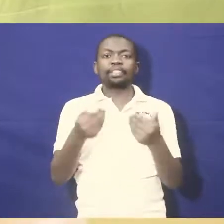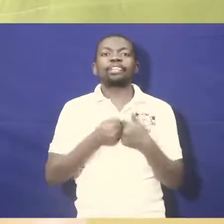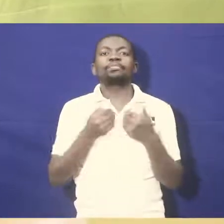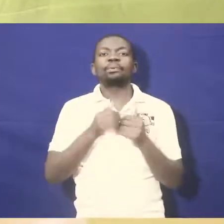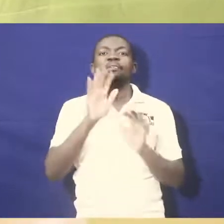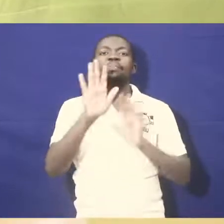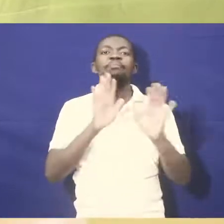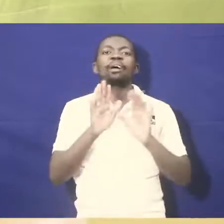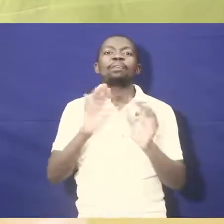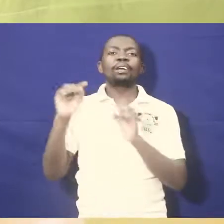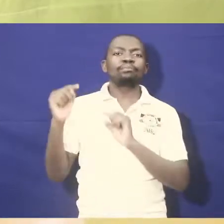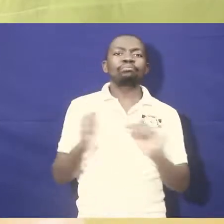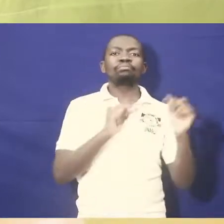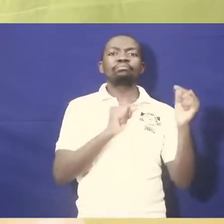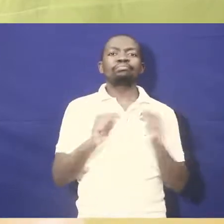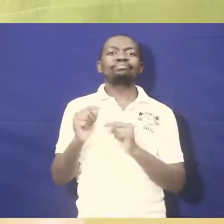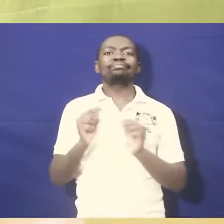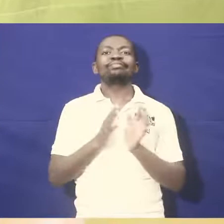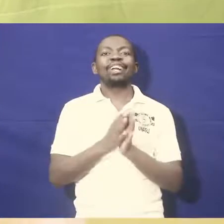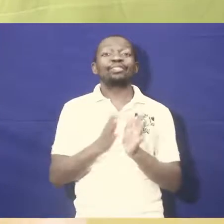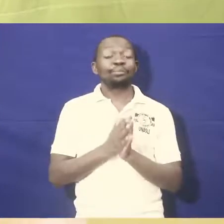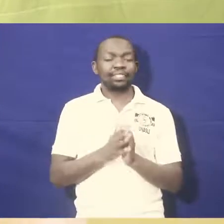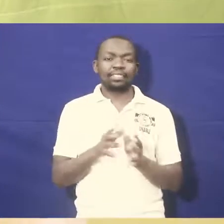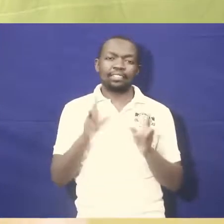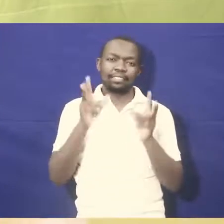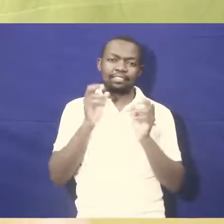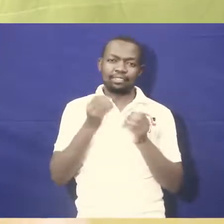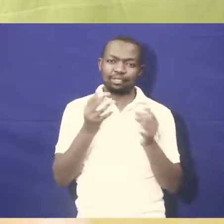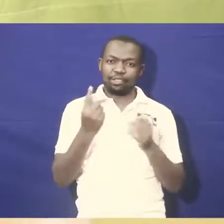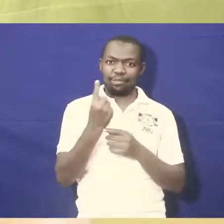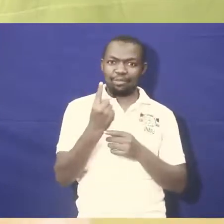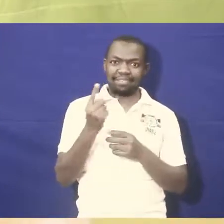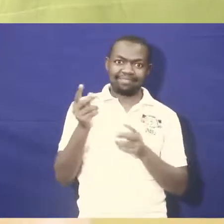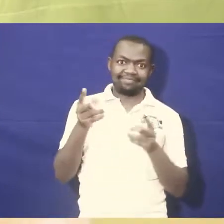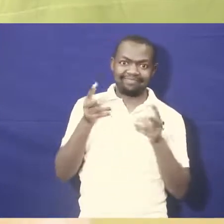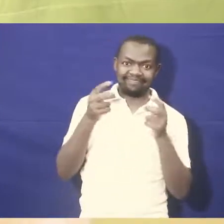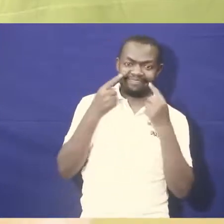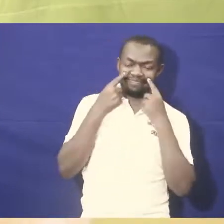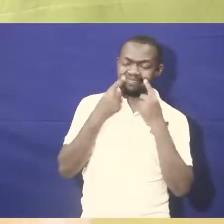argument. Now listen to number one.